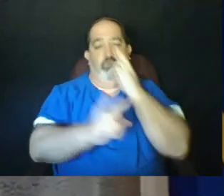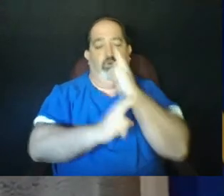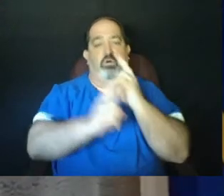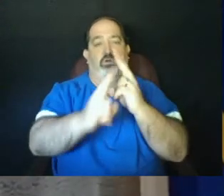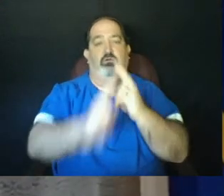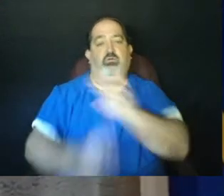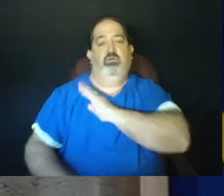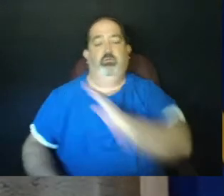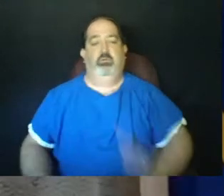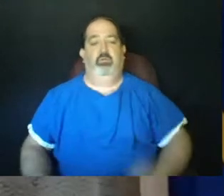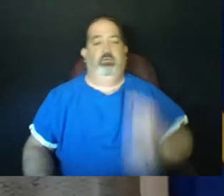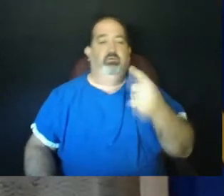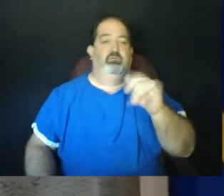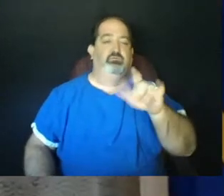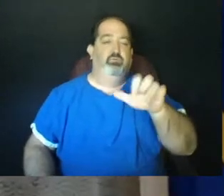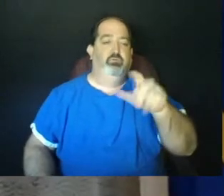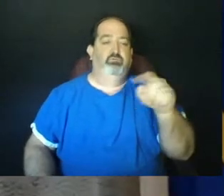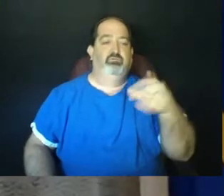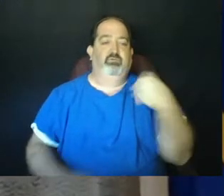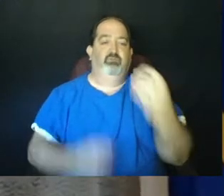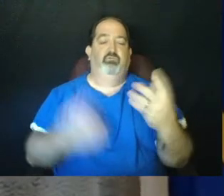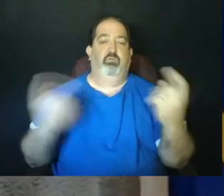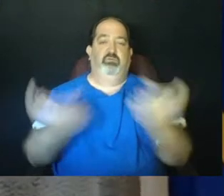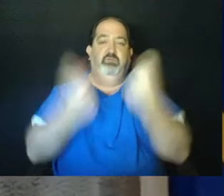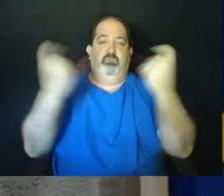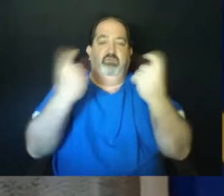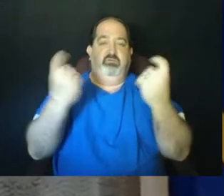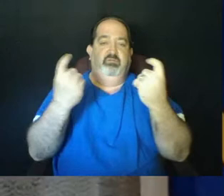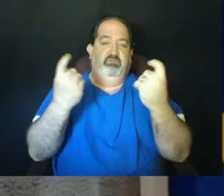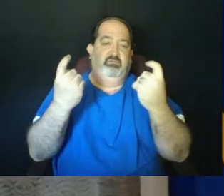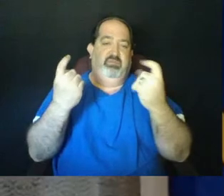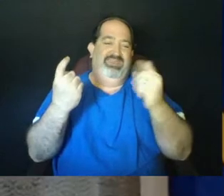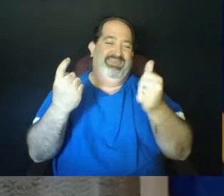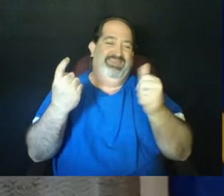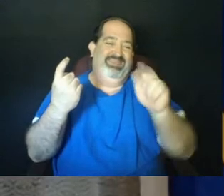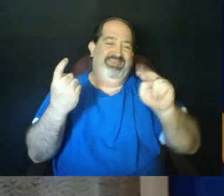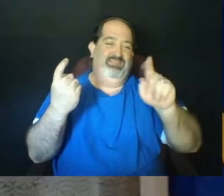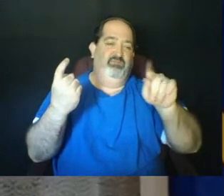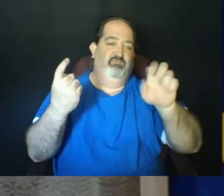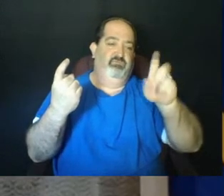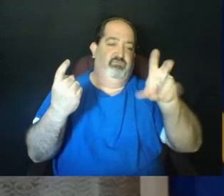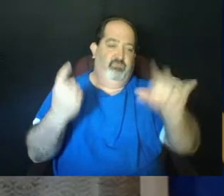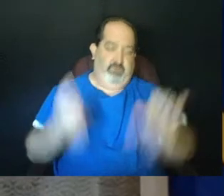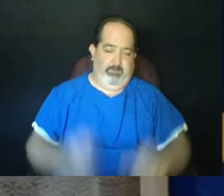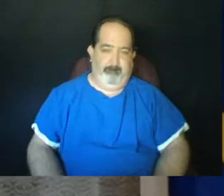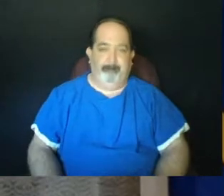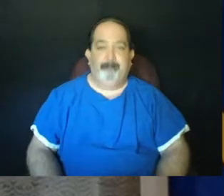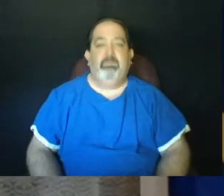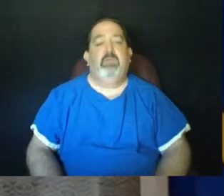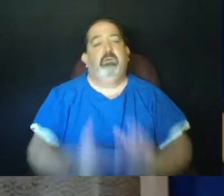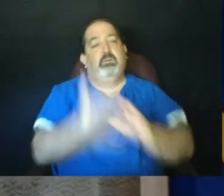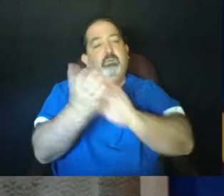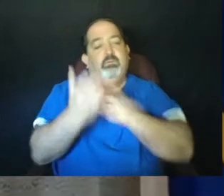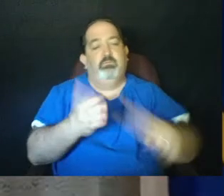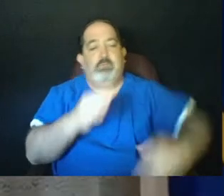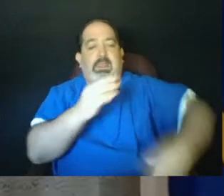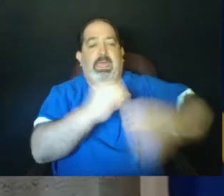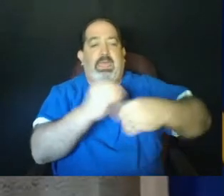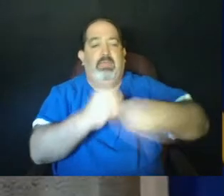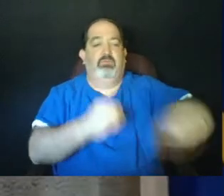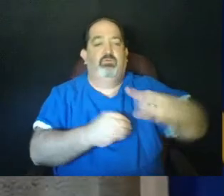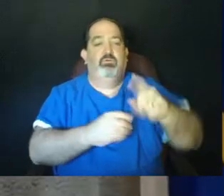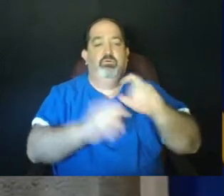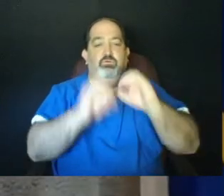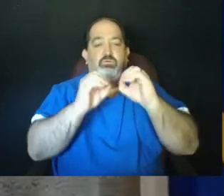and is given only at the celebrations of Gildenholt's anniversary. That we may again praise those who have been added to the order in